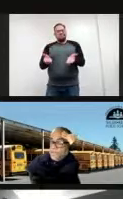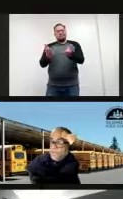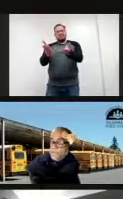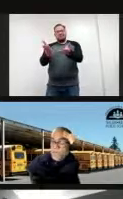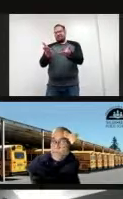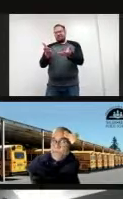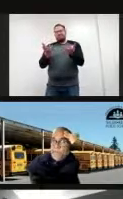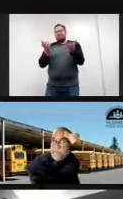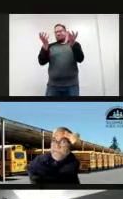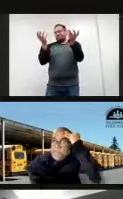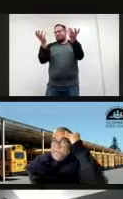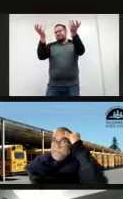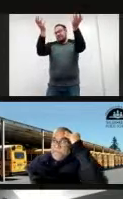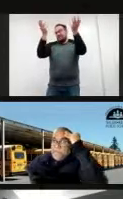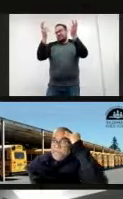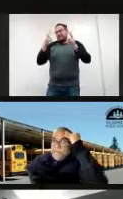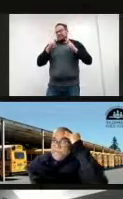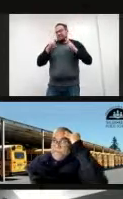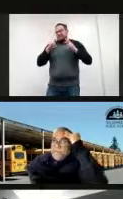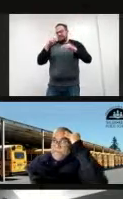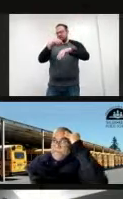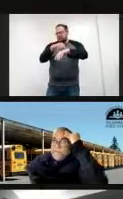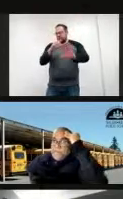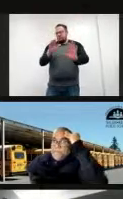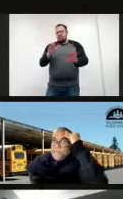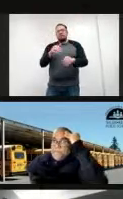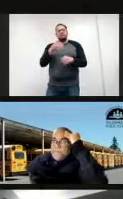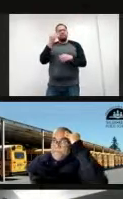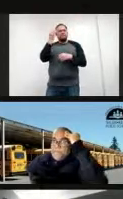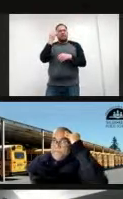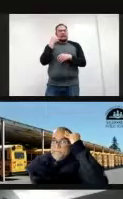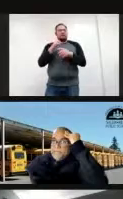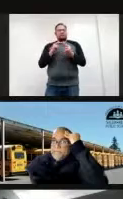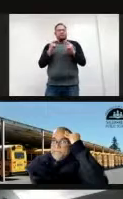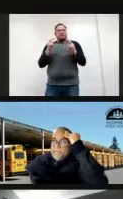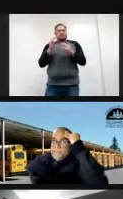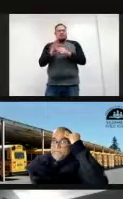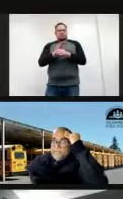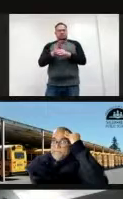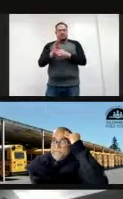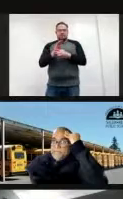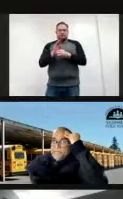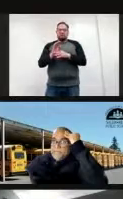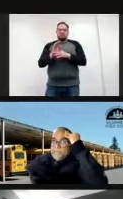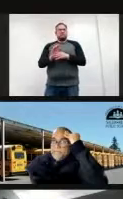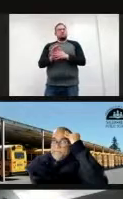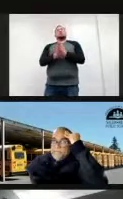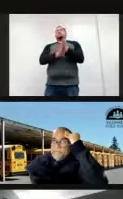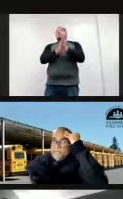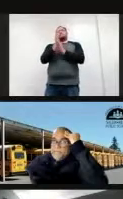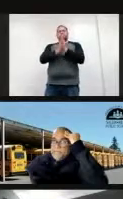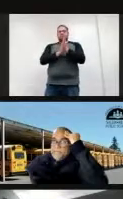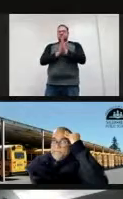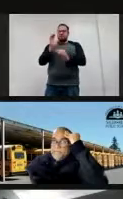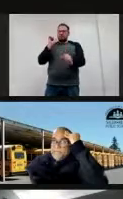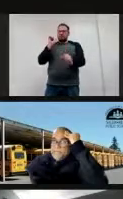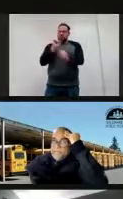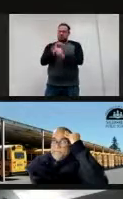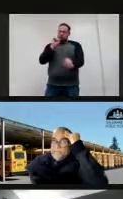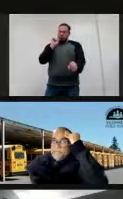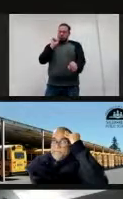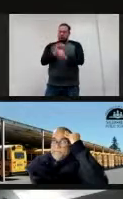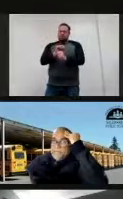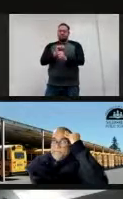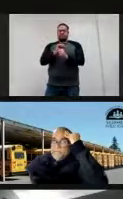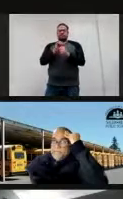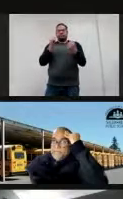of vacation days. Because of the very, very busy and intense nature of the work of the superintendency, it's not